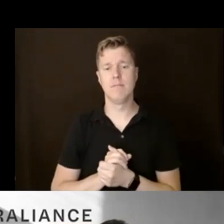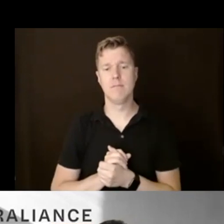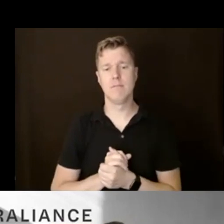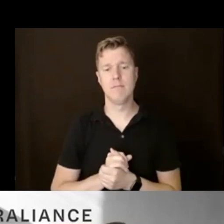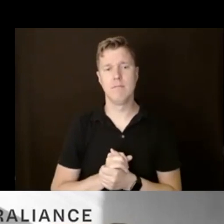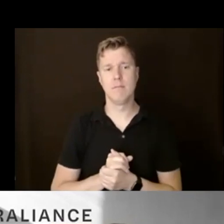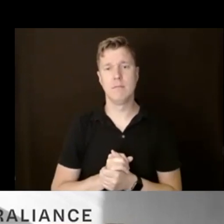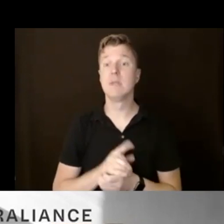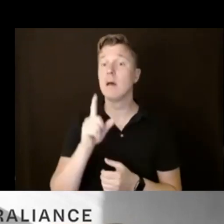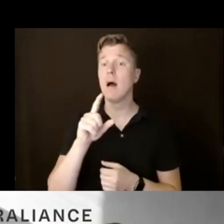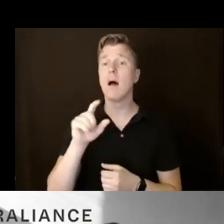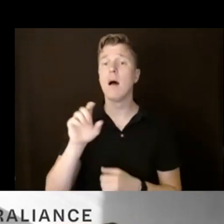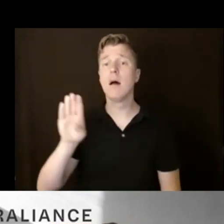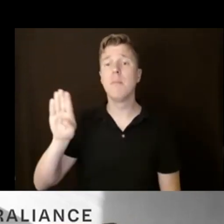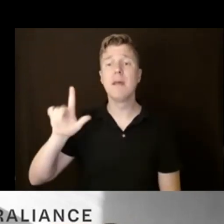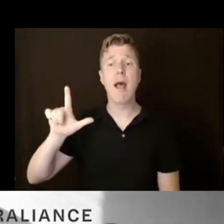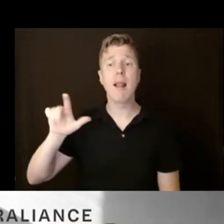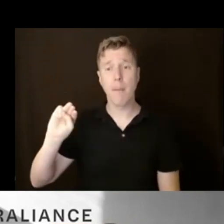Black Lives Matter, right?